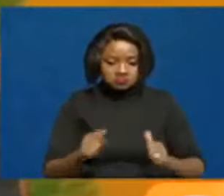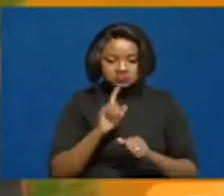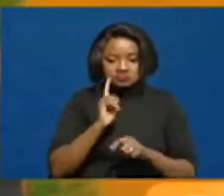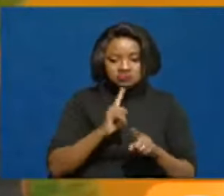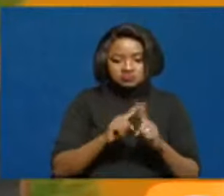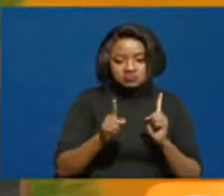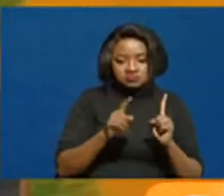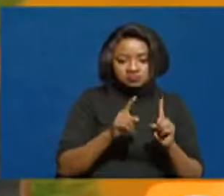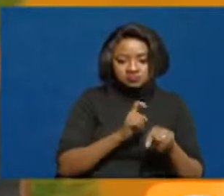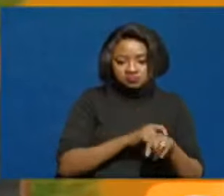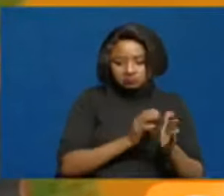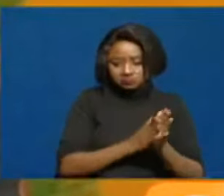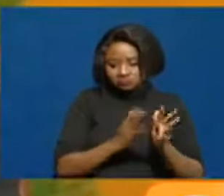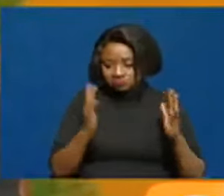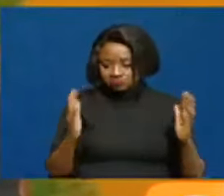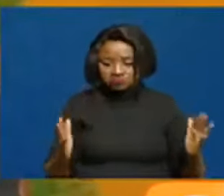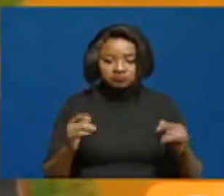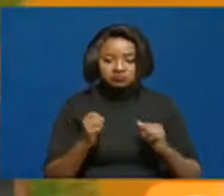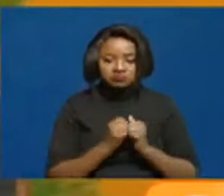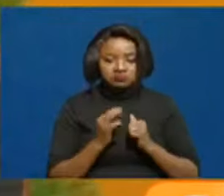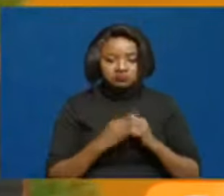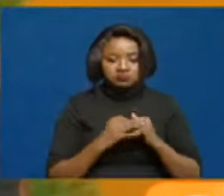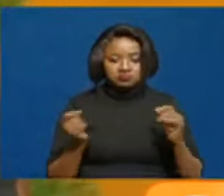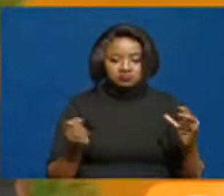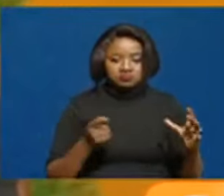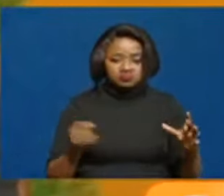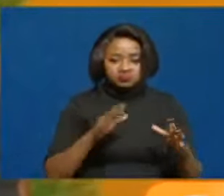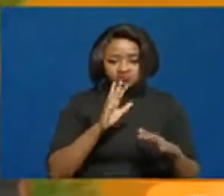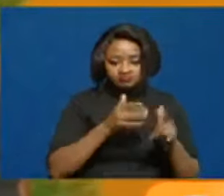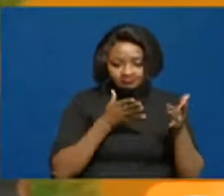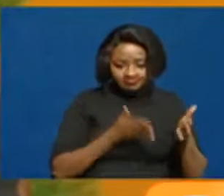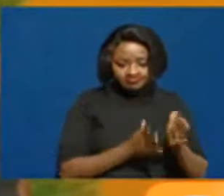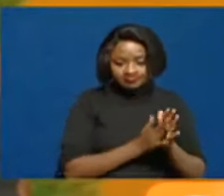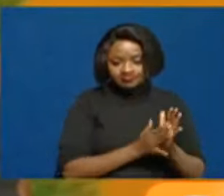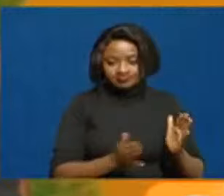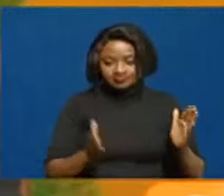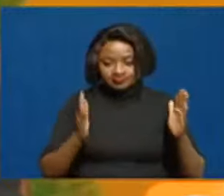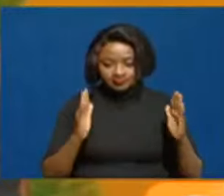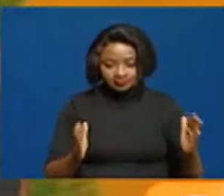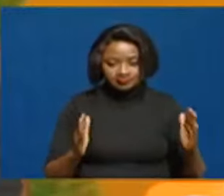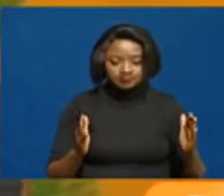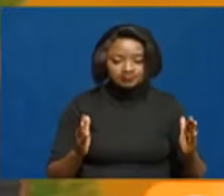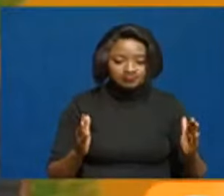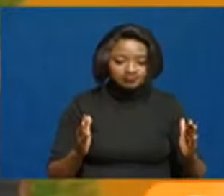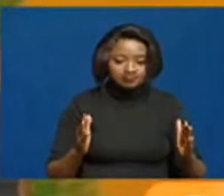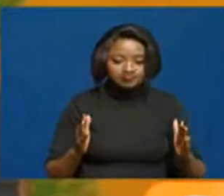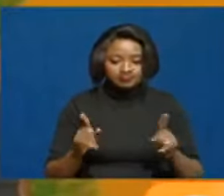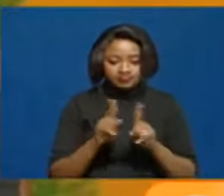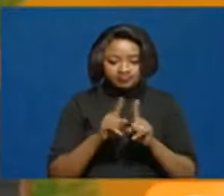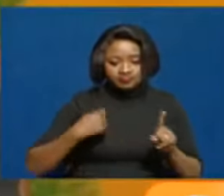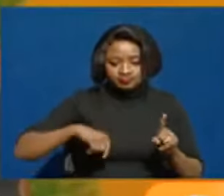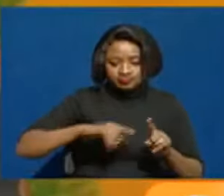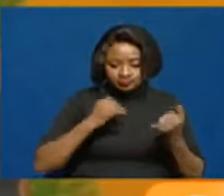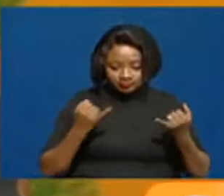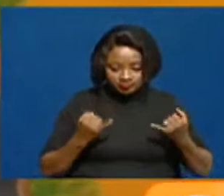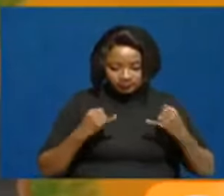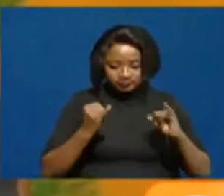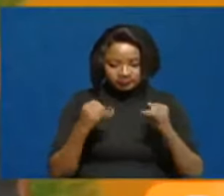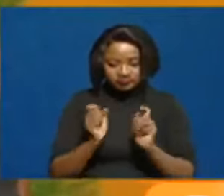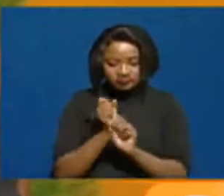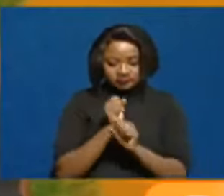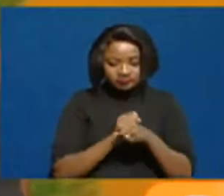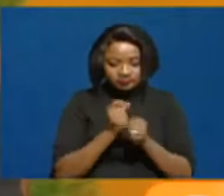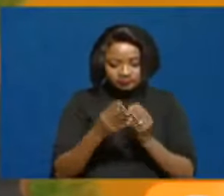of 18 months, so from now until the end of that period. And we will try and tailor-make solutions that